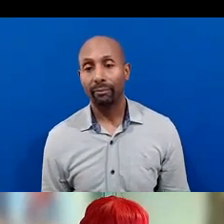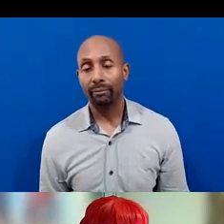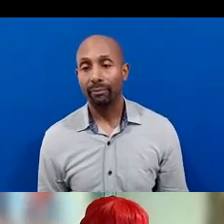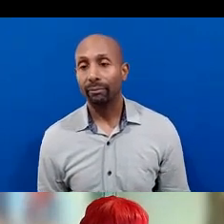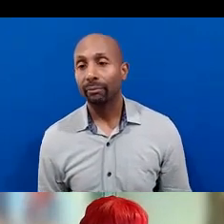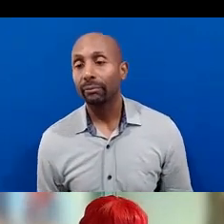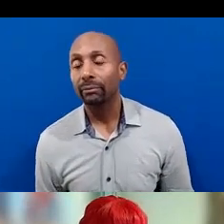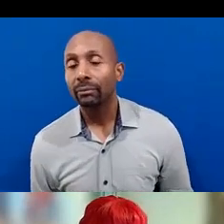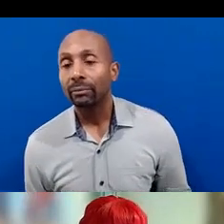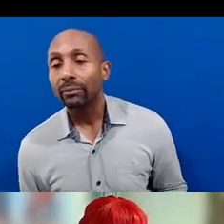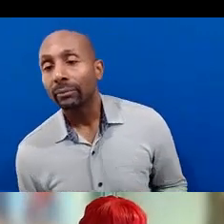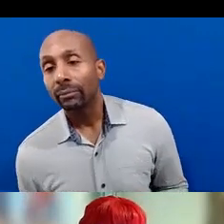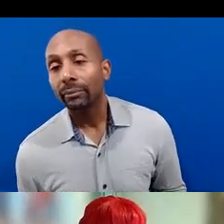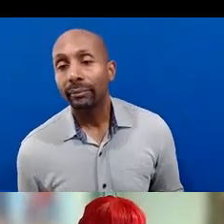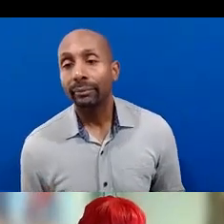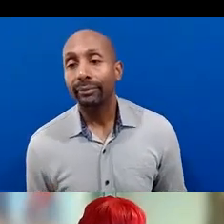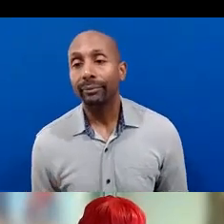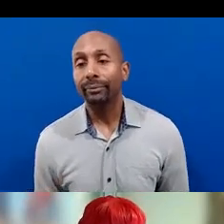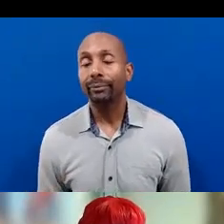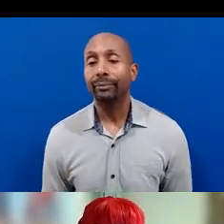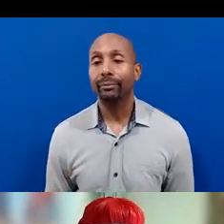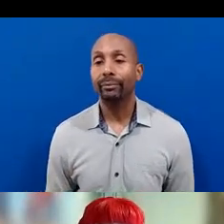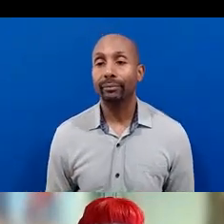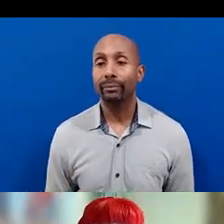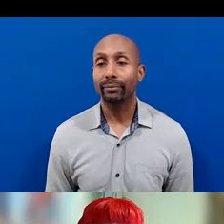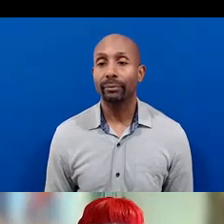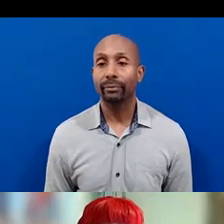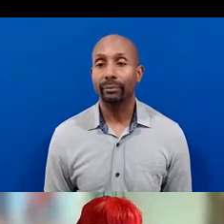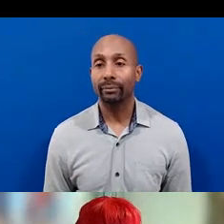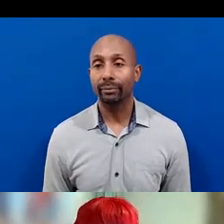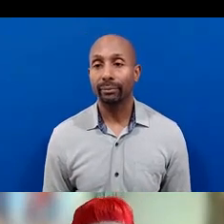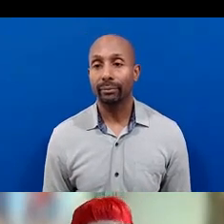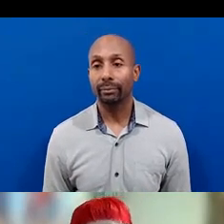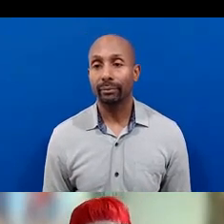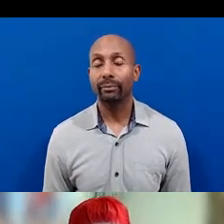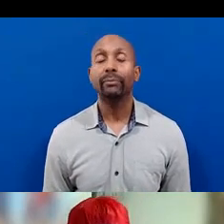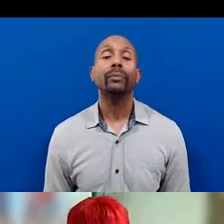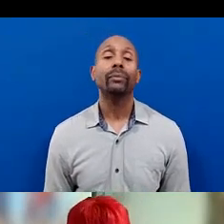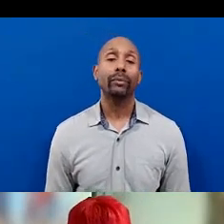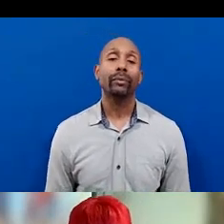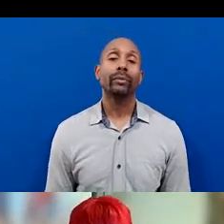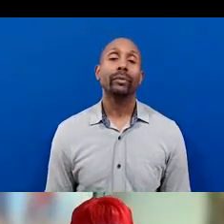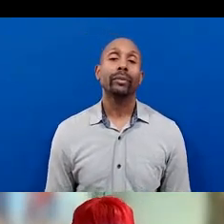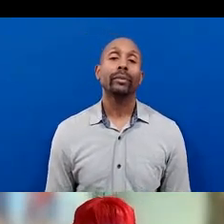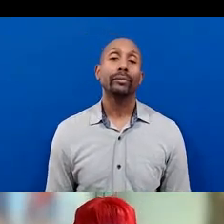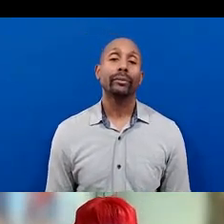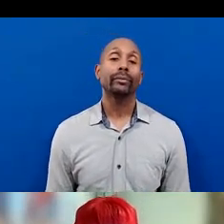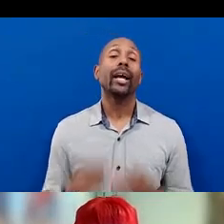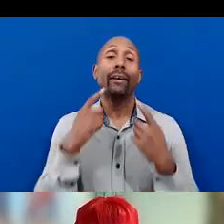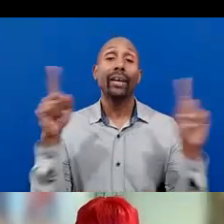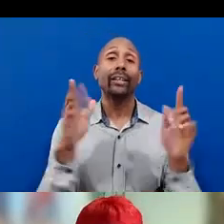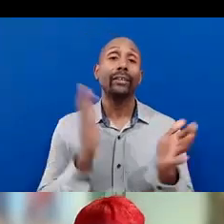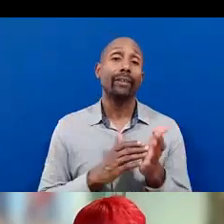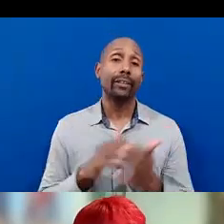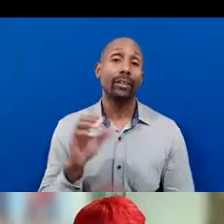have been shown to also be effective against Omicron and now BA2. So a